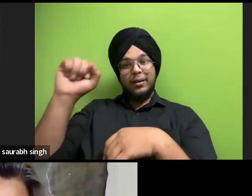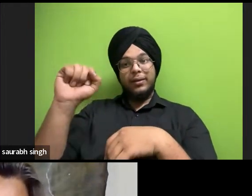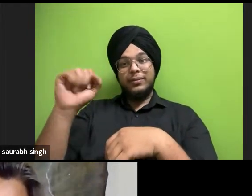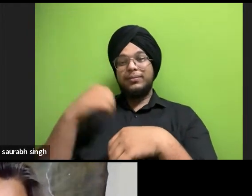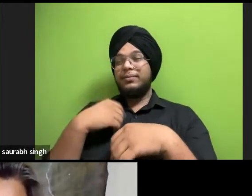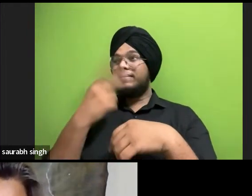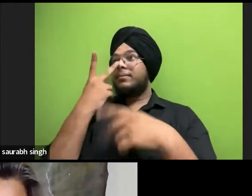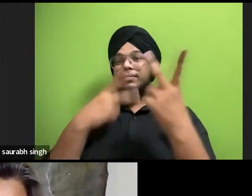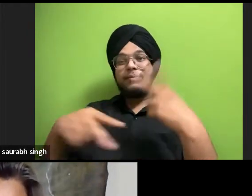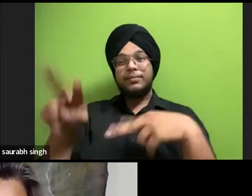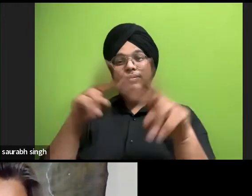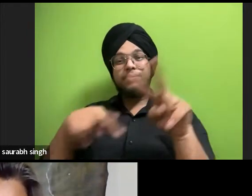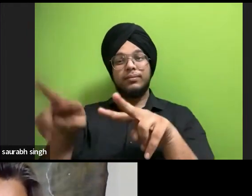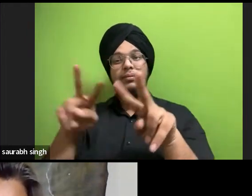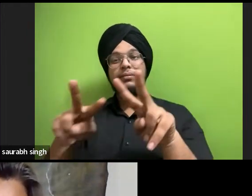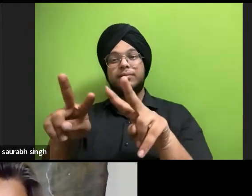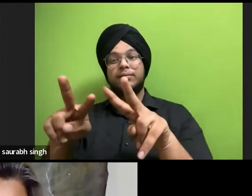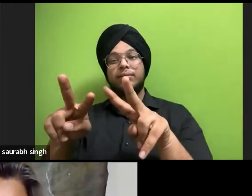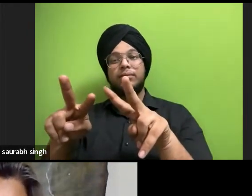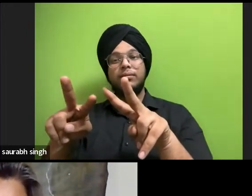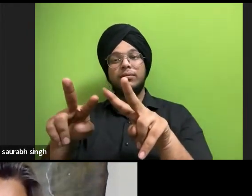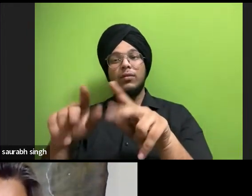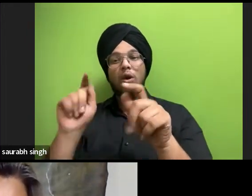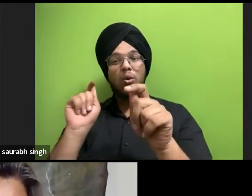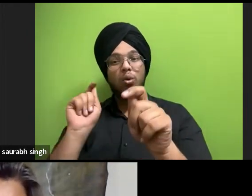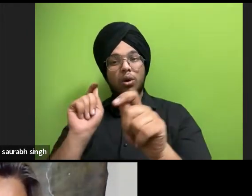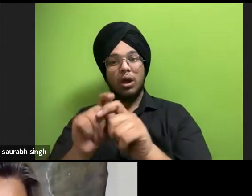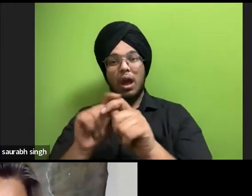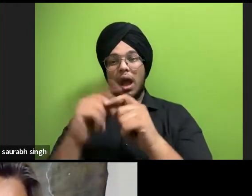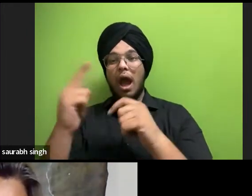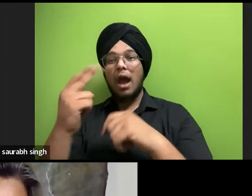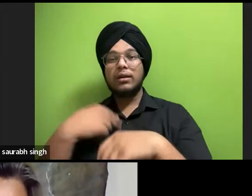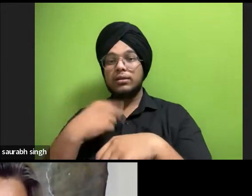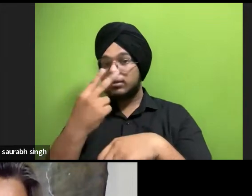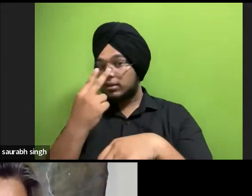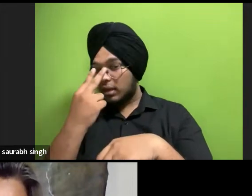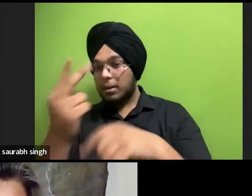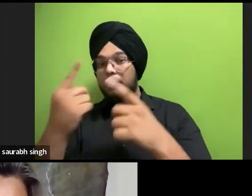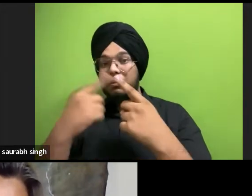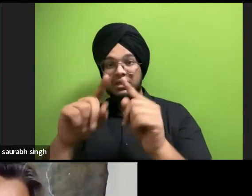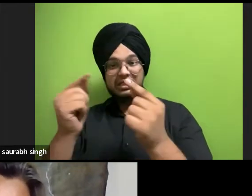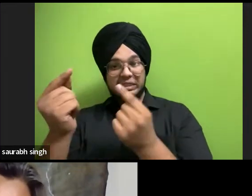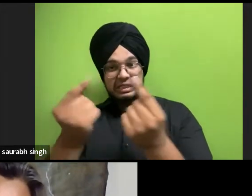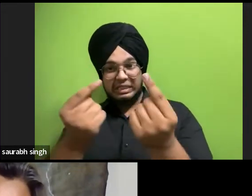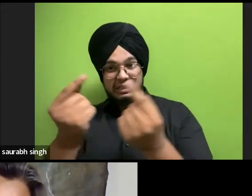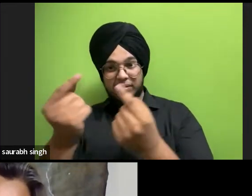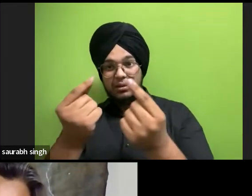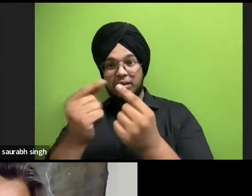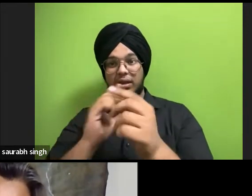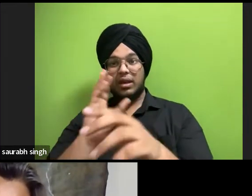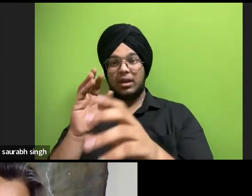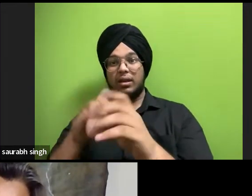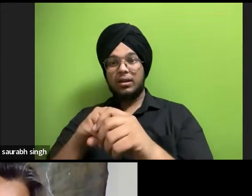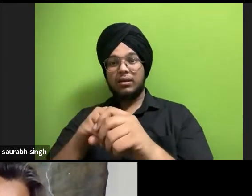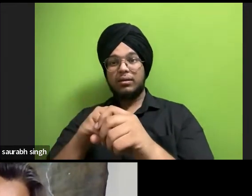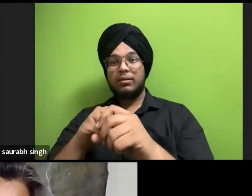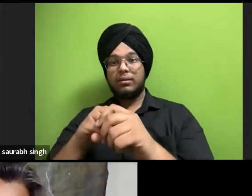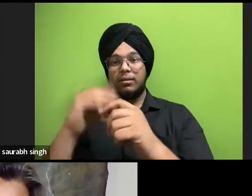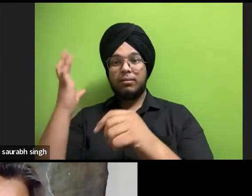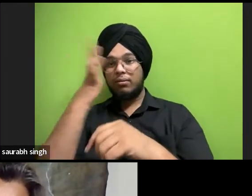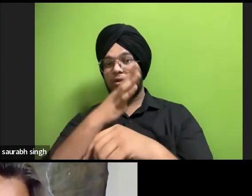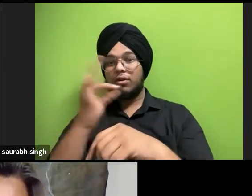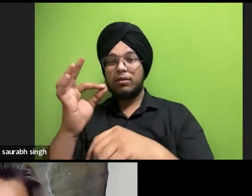these amazing works of art, actually, which were quite seminal, including Ai Weiwei's beautiful